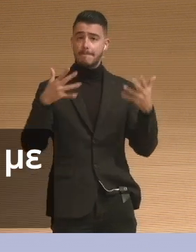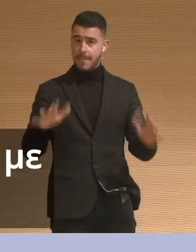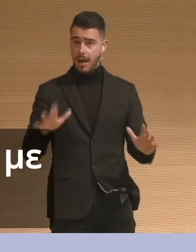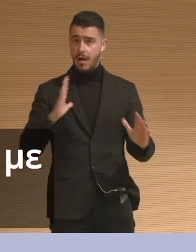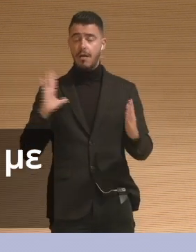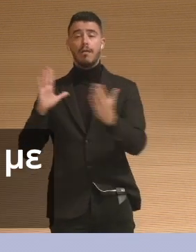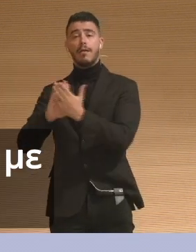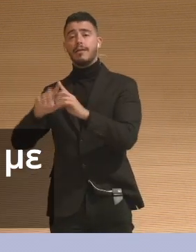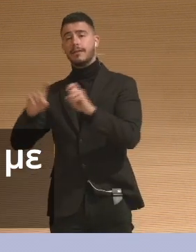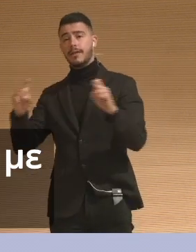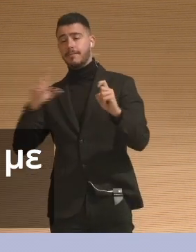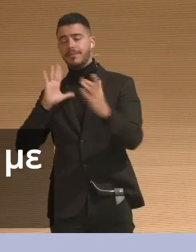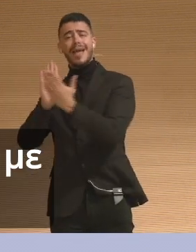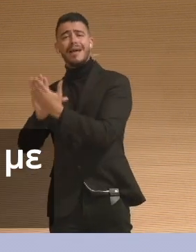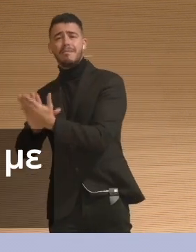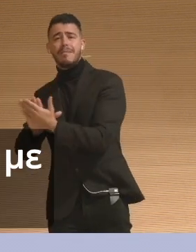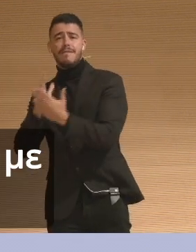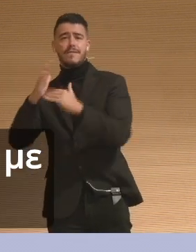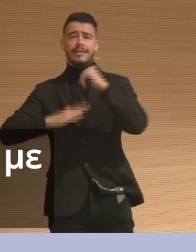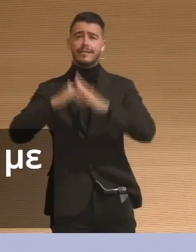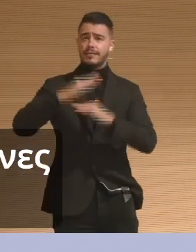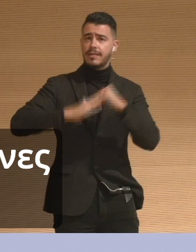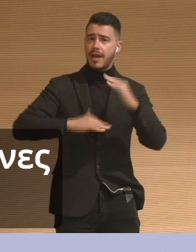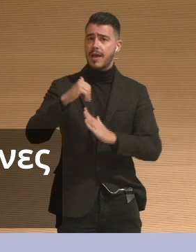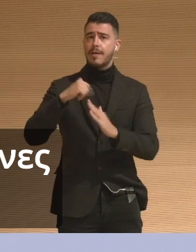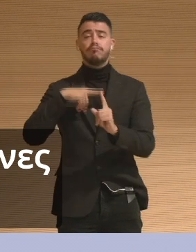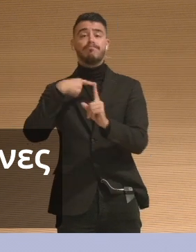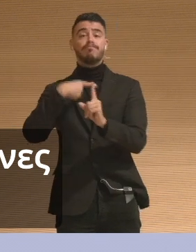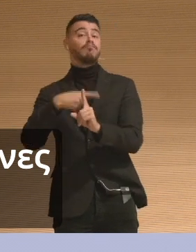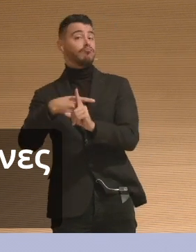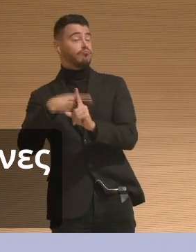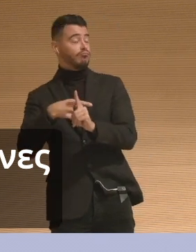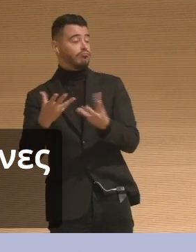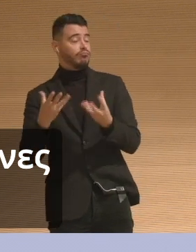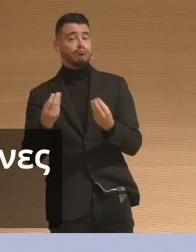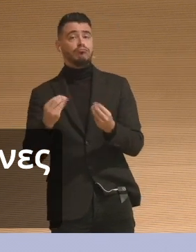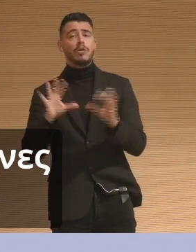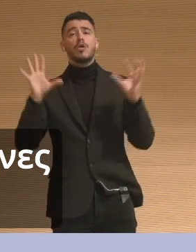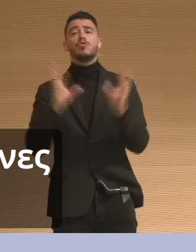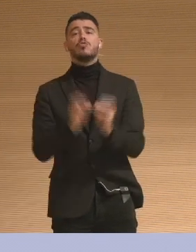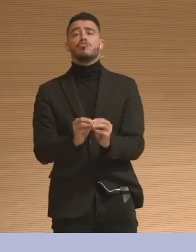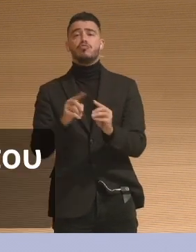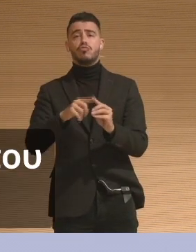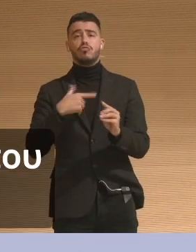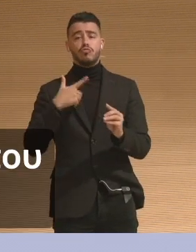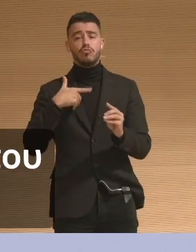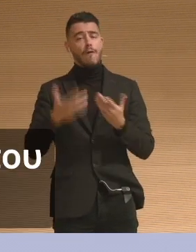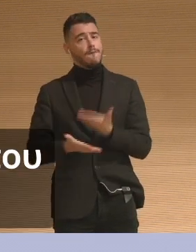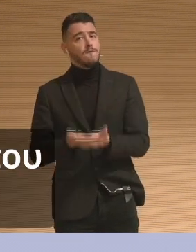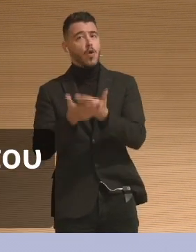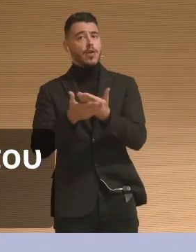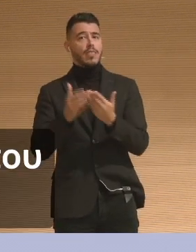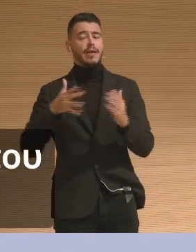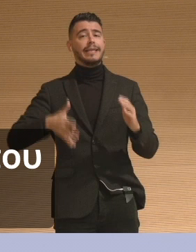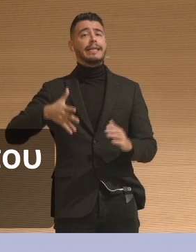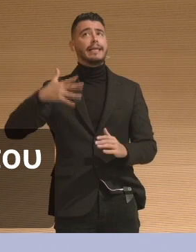risk of dying at any point during the follow-up period amongst people who engaged every few months or more was